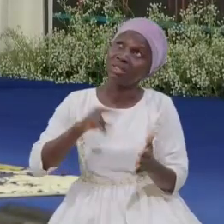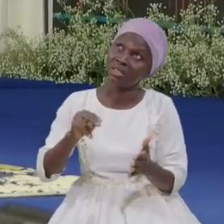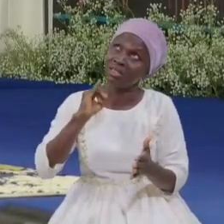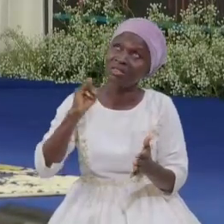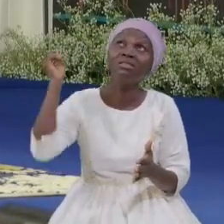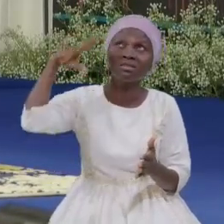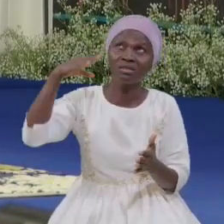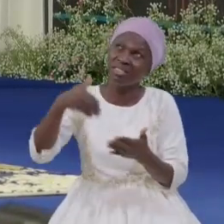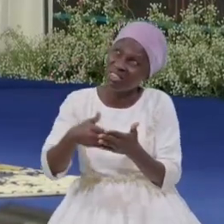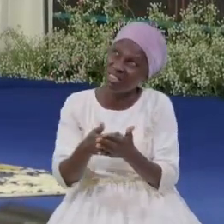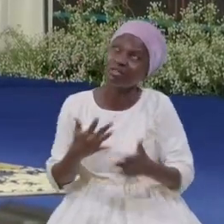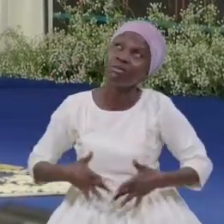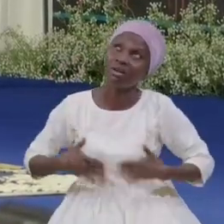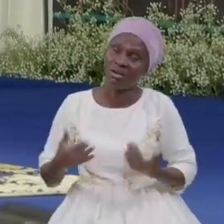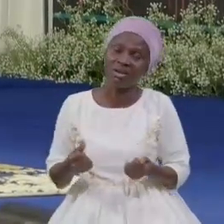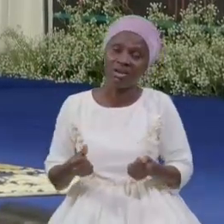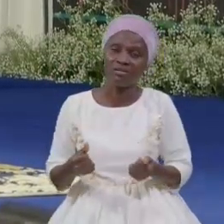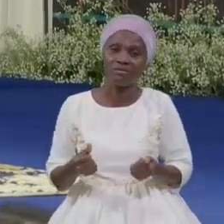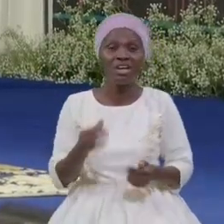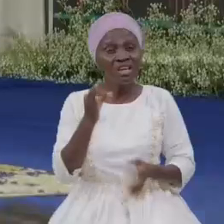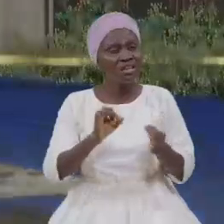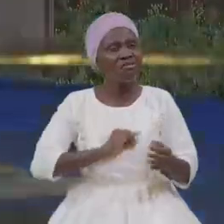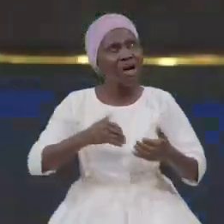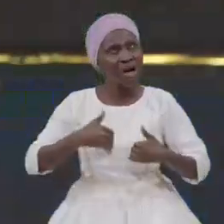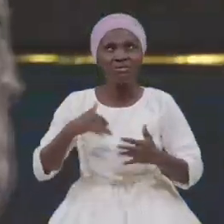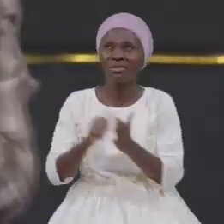And if I have that new life,